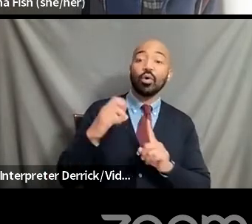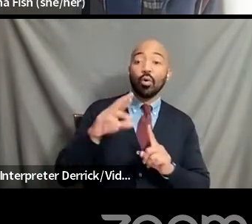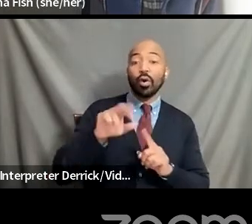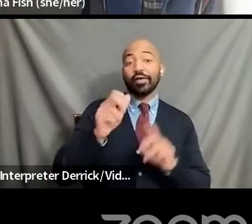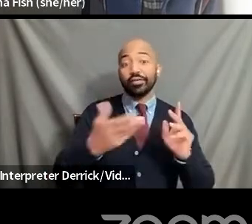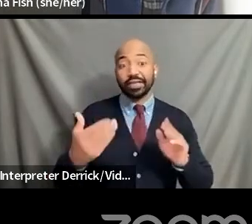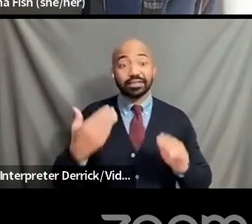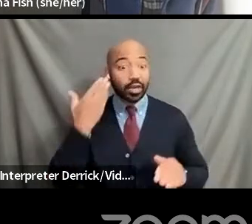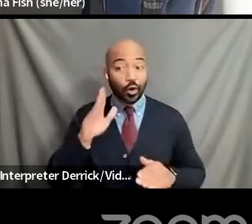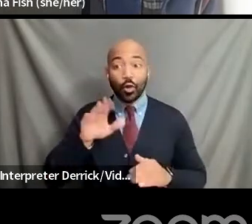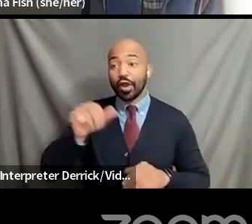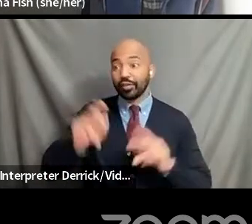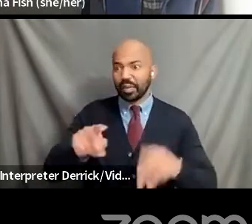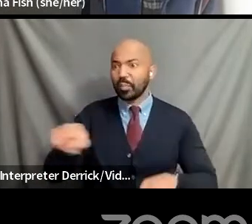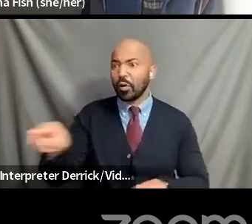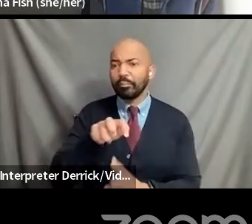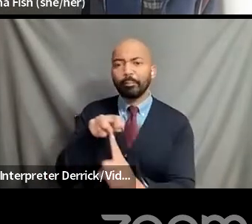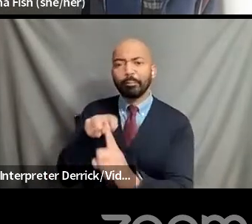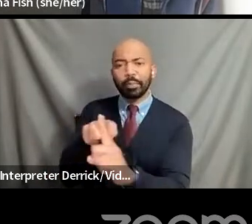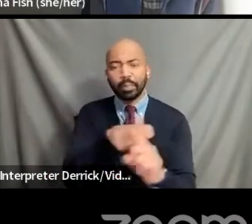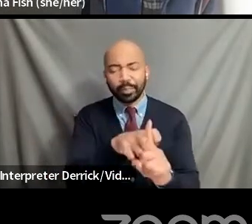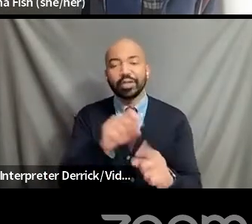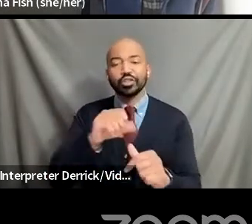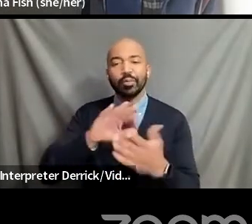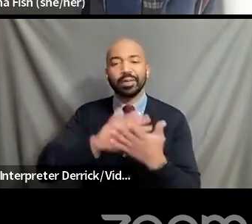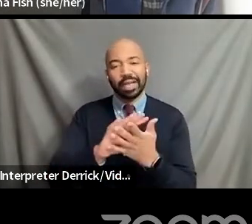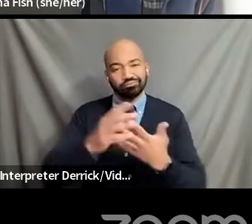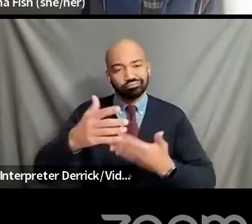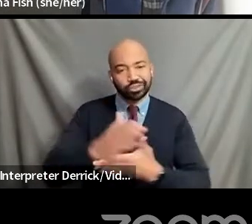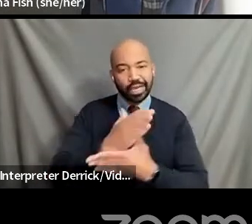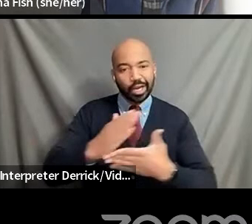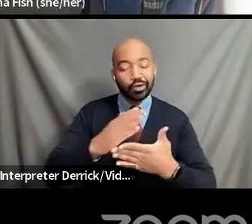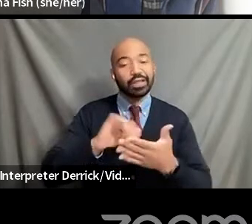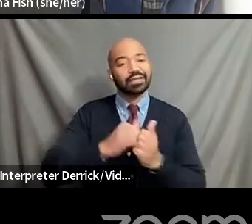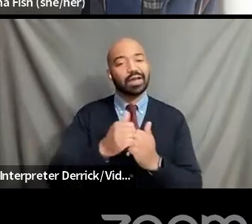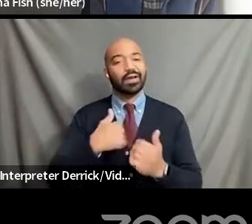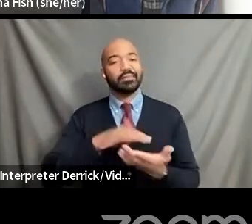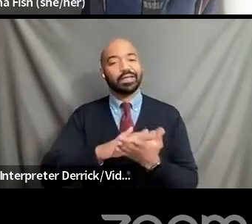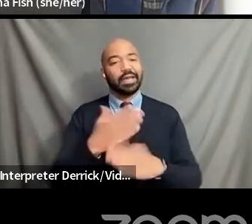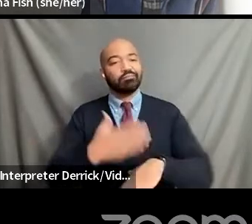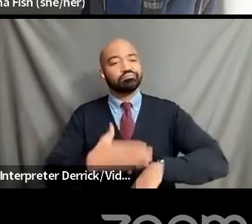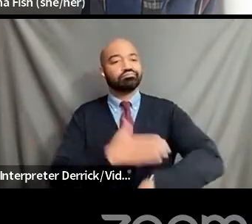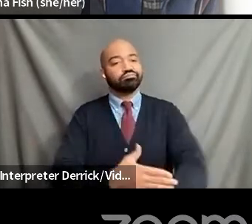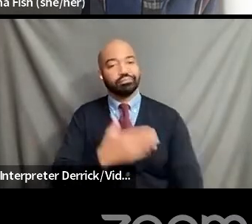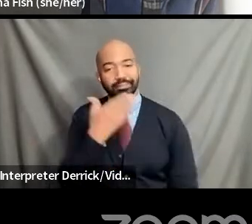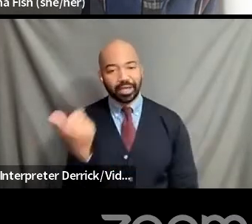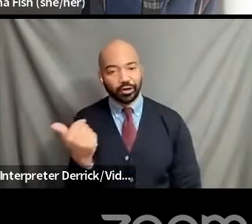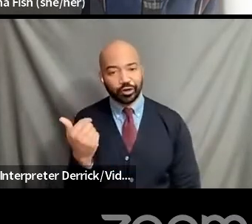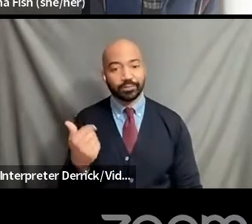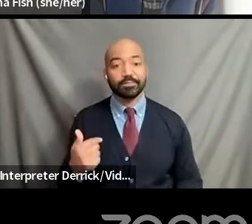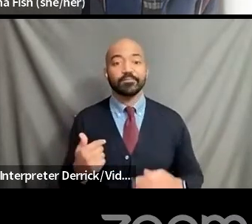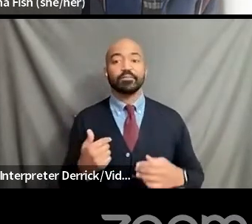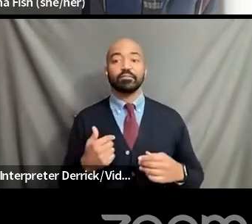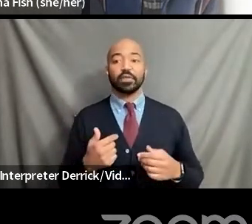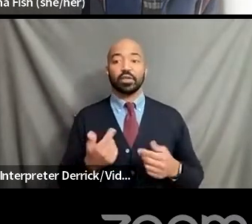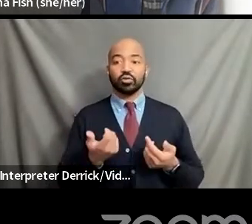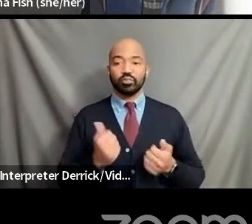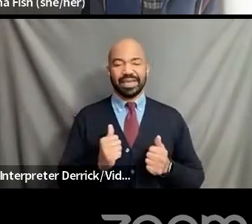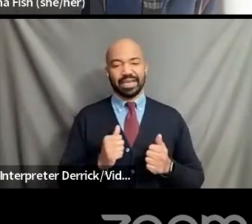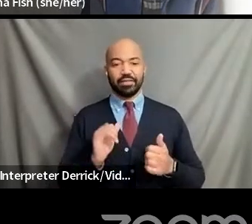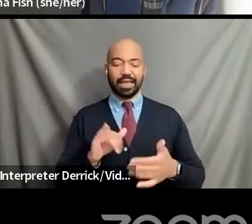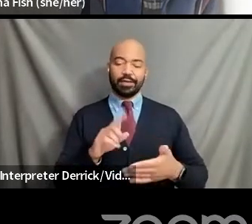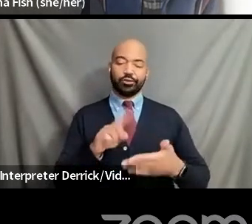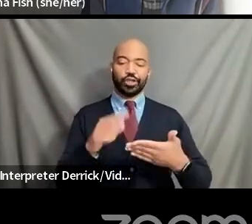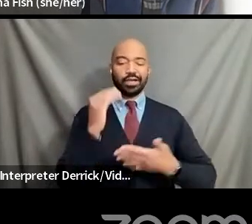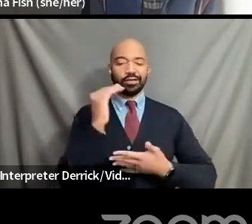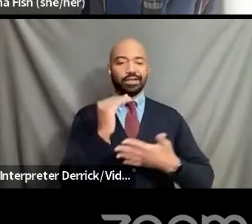of what I know. And so that's kind of how I slowly got over it. It was really at the base was really making that checklist of